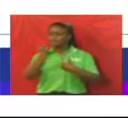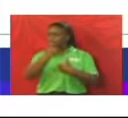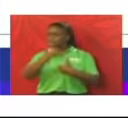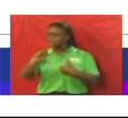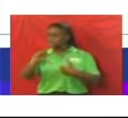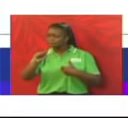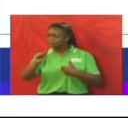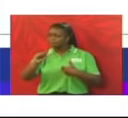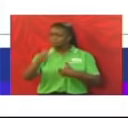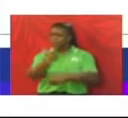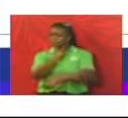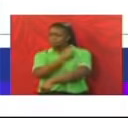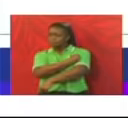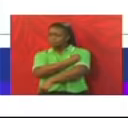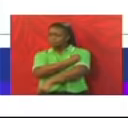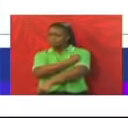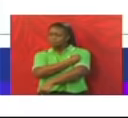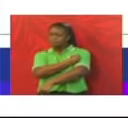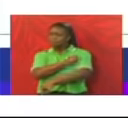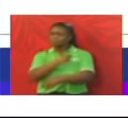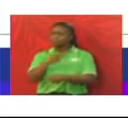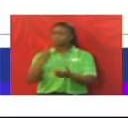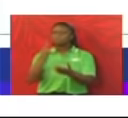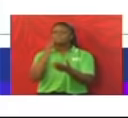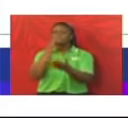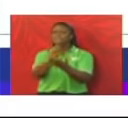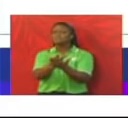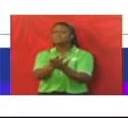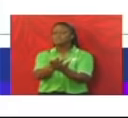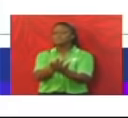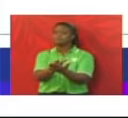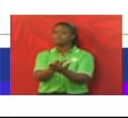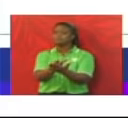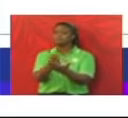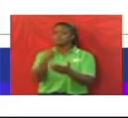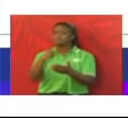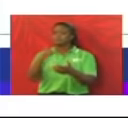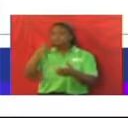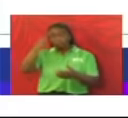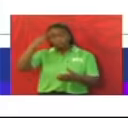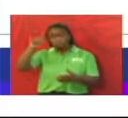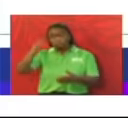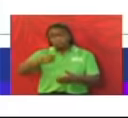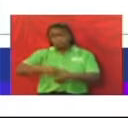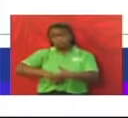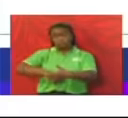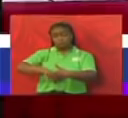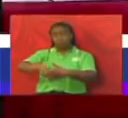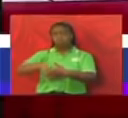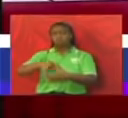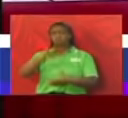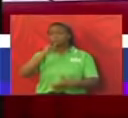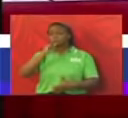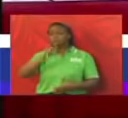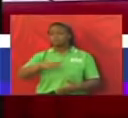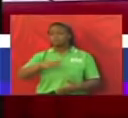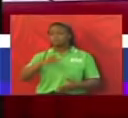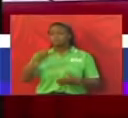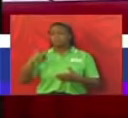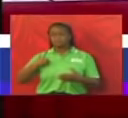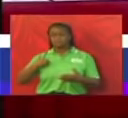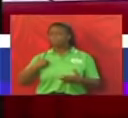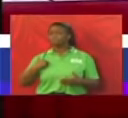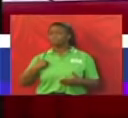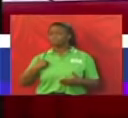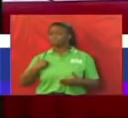would the ministry be attempting to source those for this group as well as others? Thank you very much. Okay. Thank you.